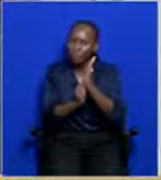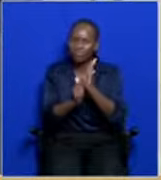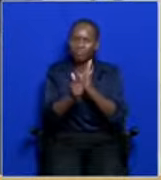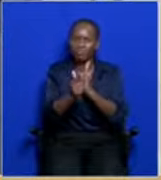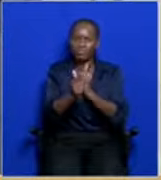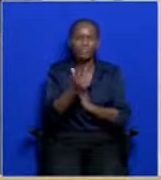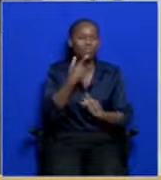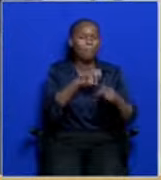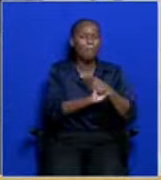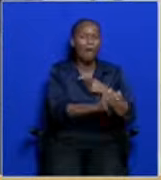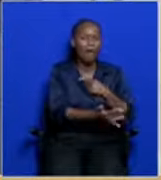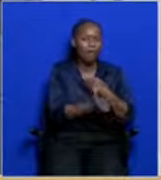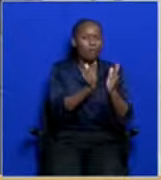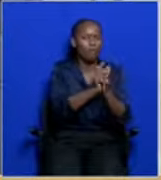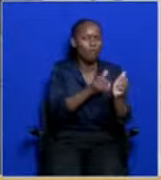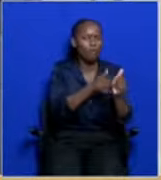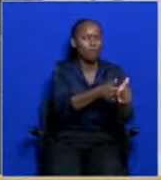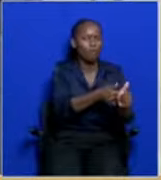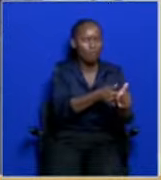In this statement, he never